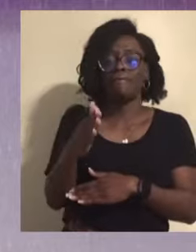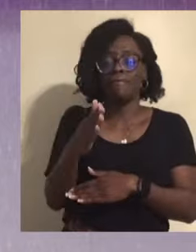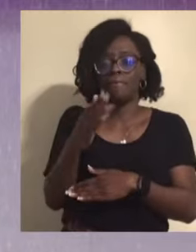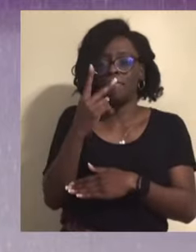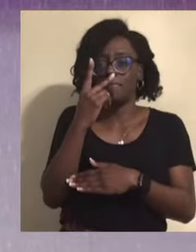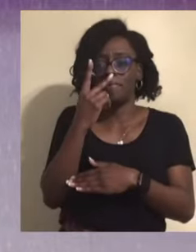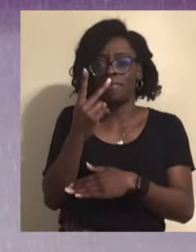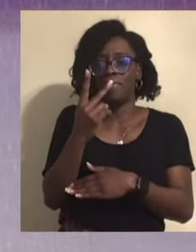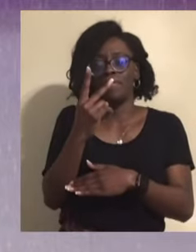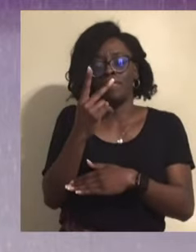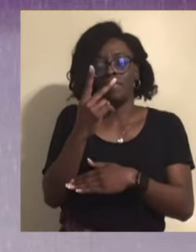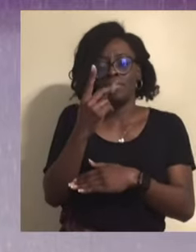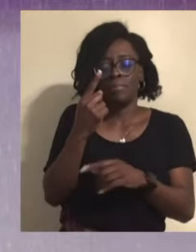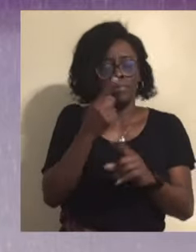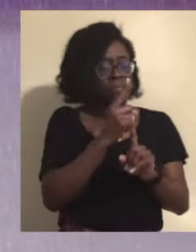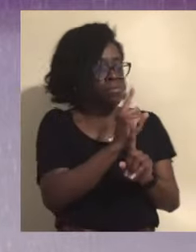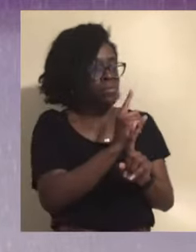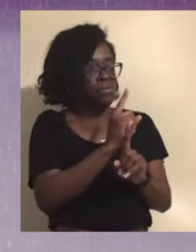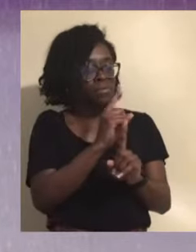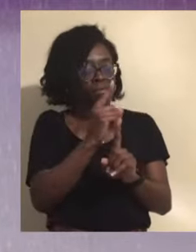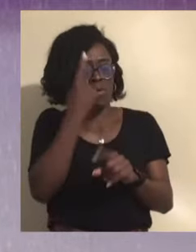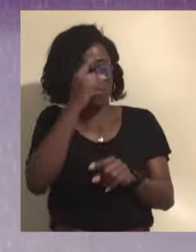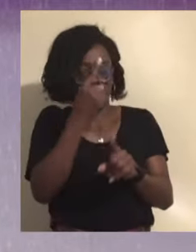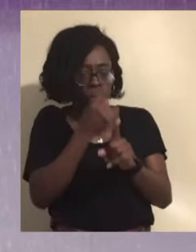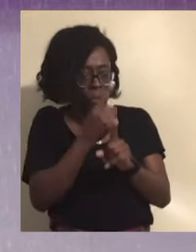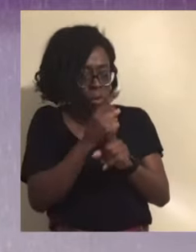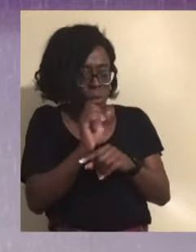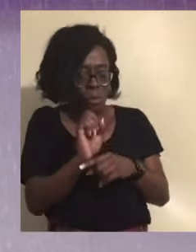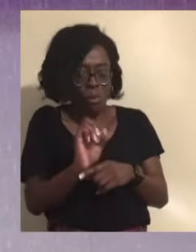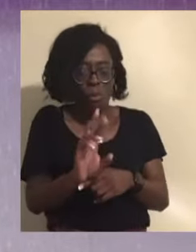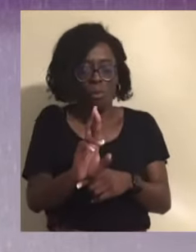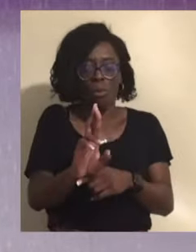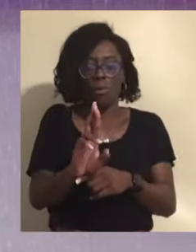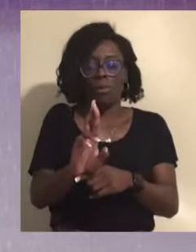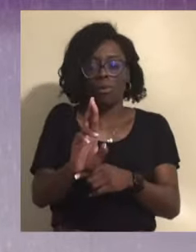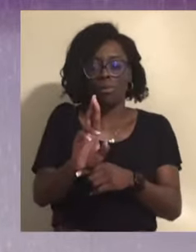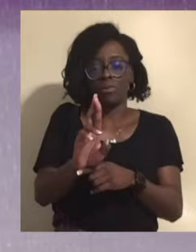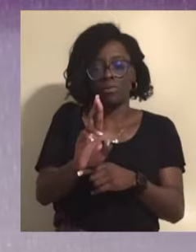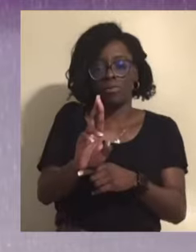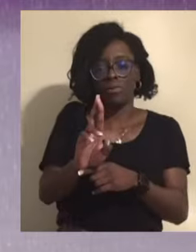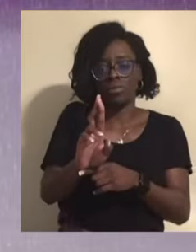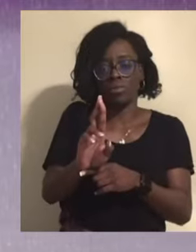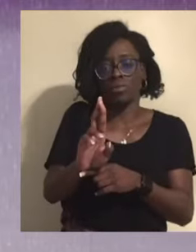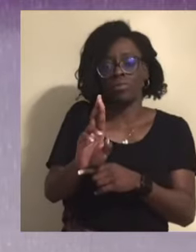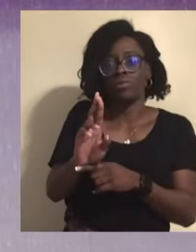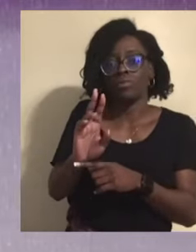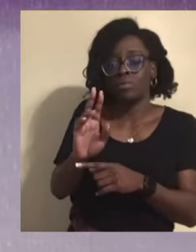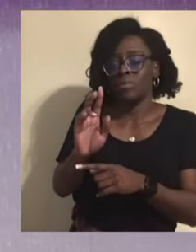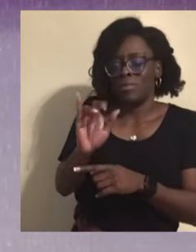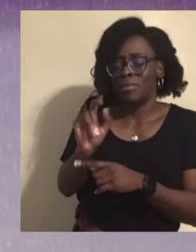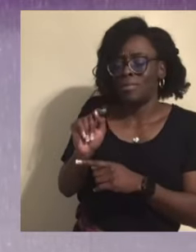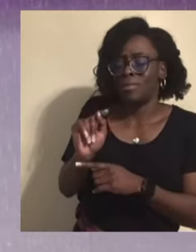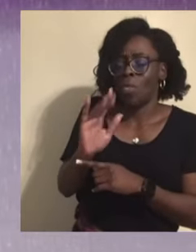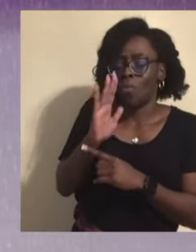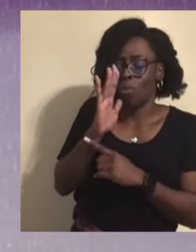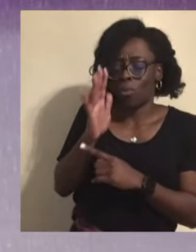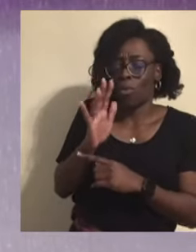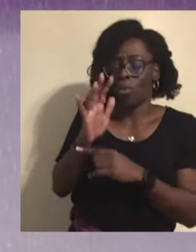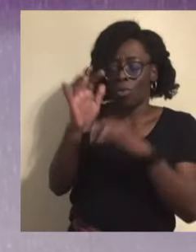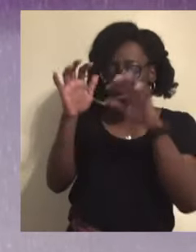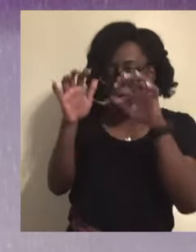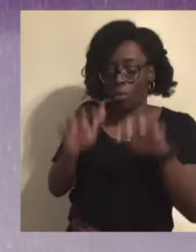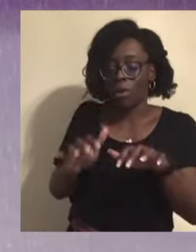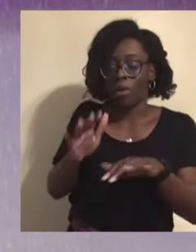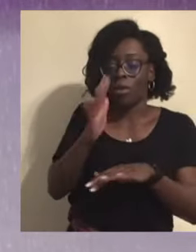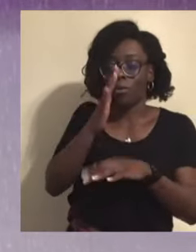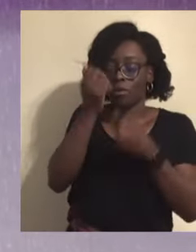his seed begging for bread. It's gonna rain, and I came to let somebody know this morning that